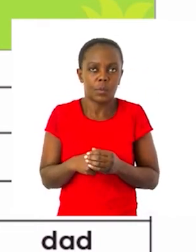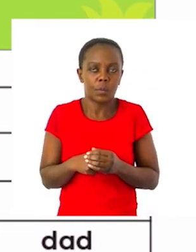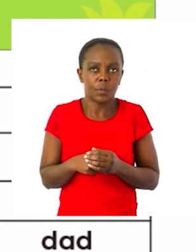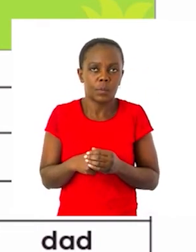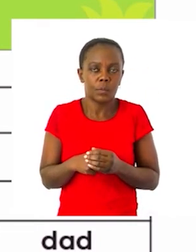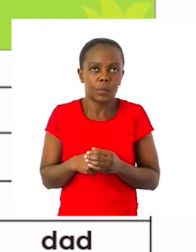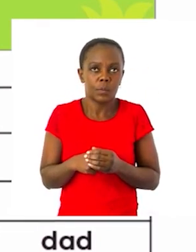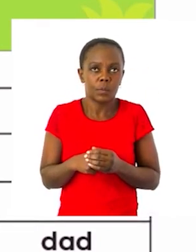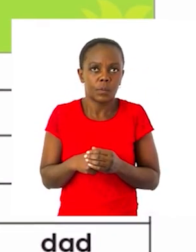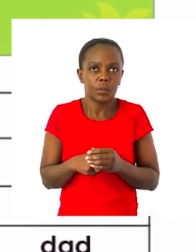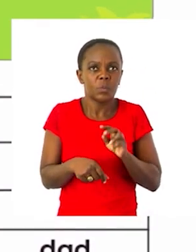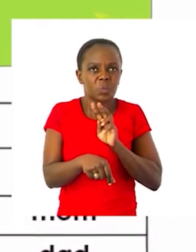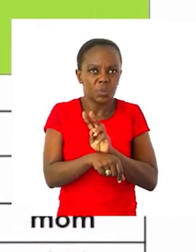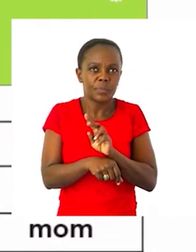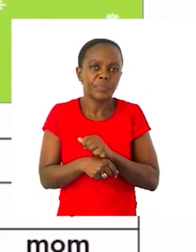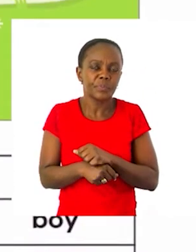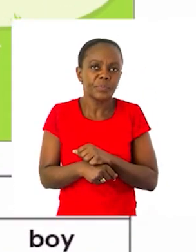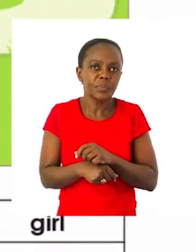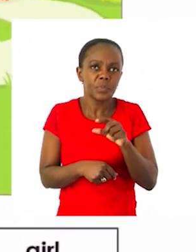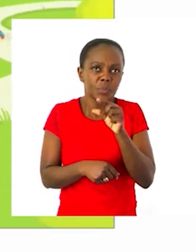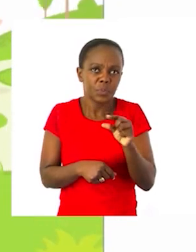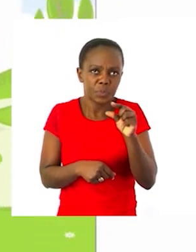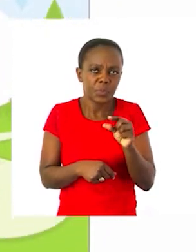Let's look at the second word.